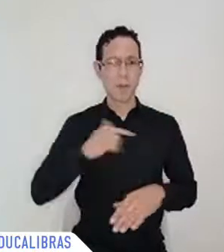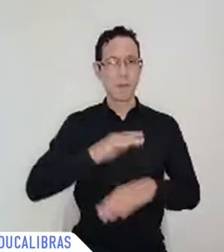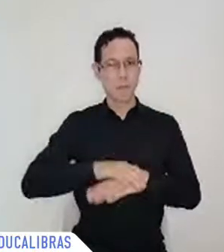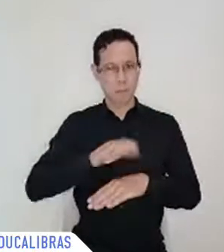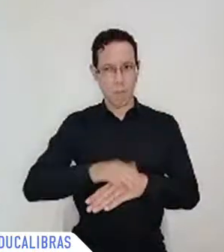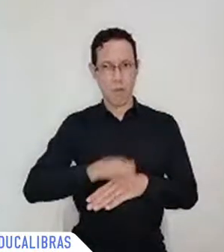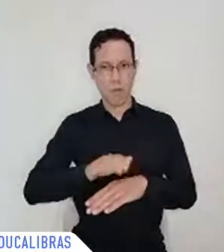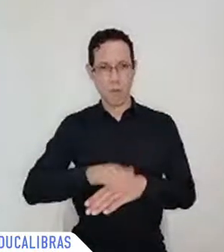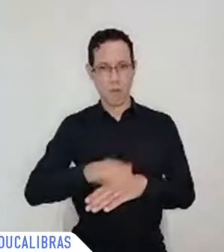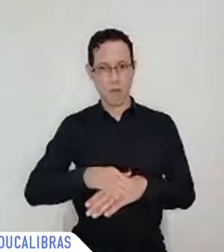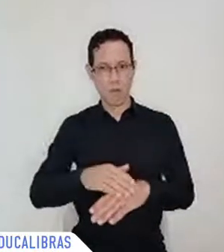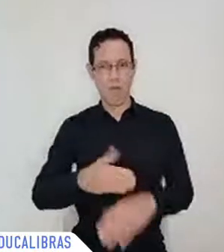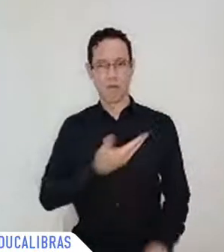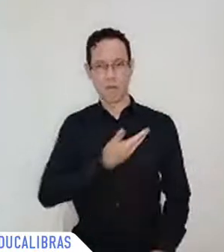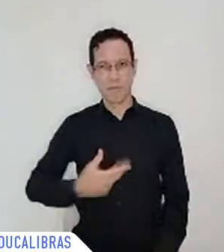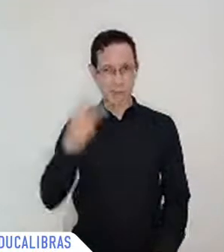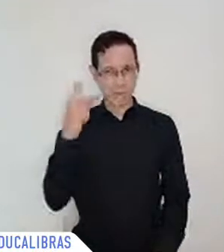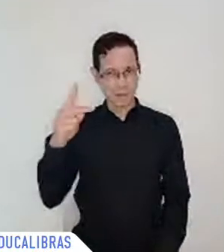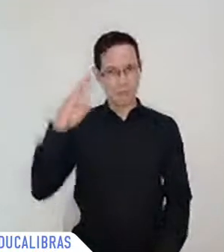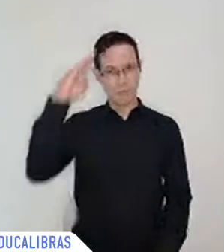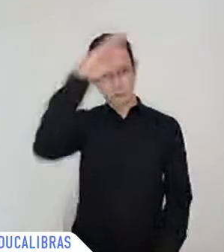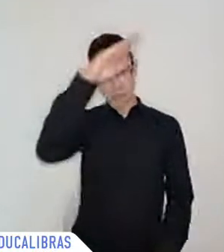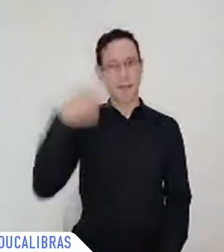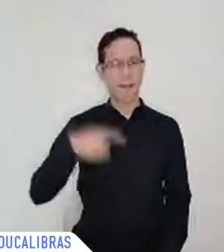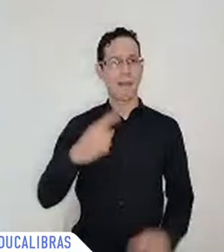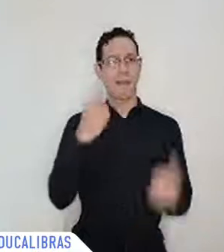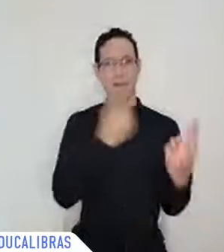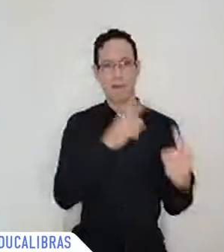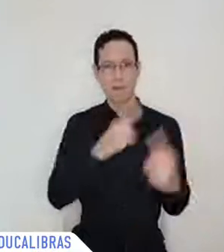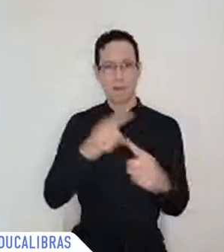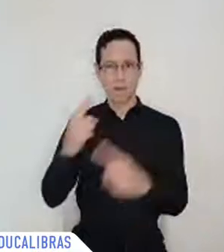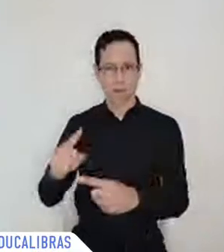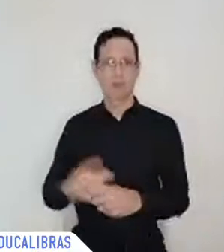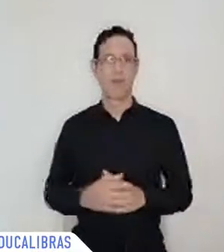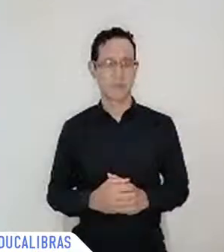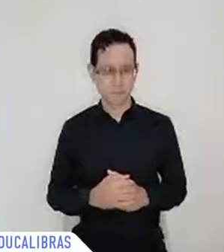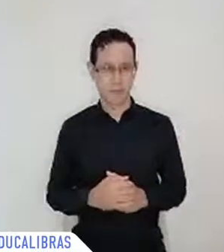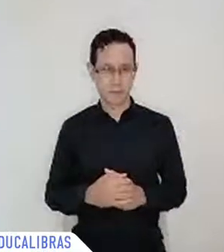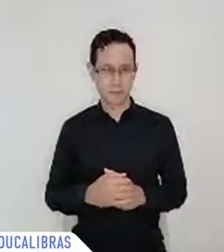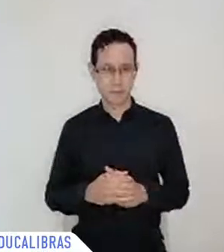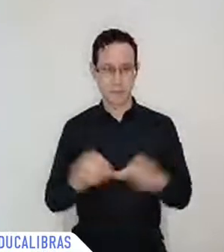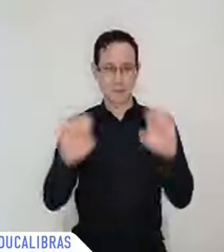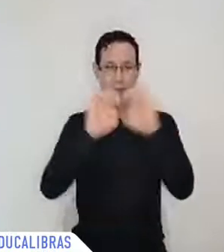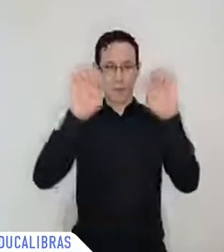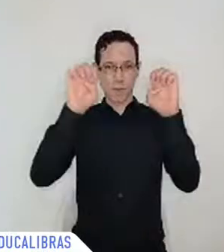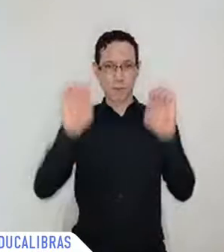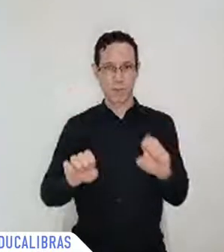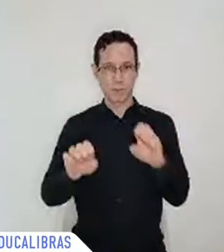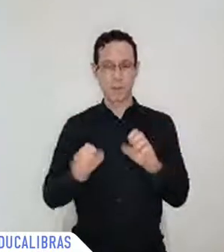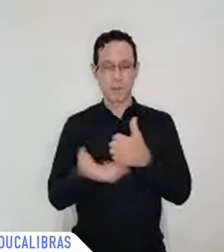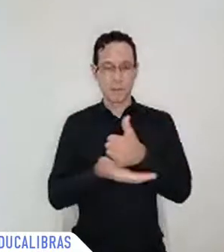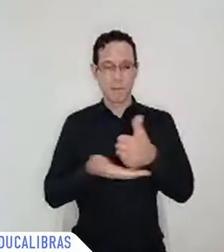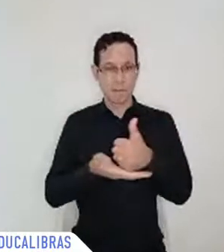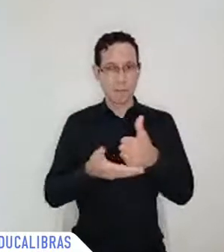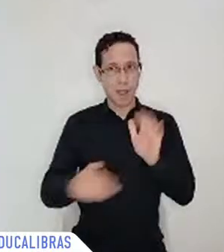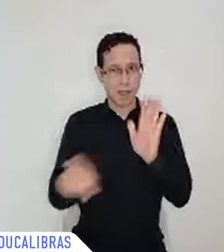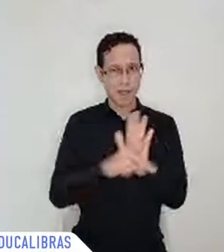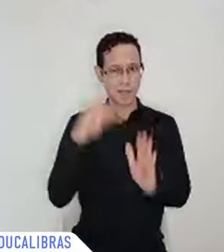was financed. He was financed by some structures,